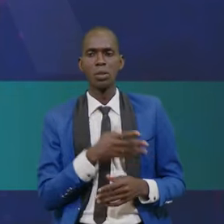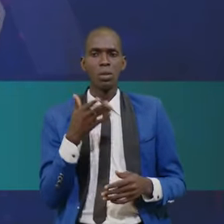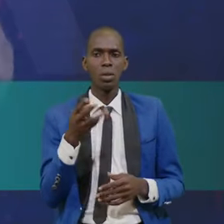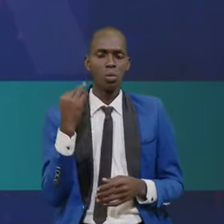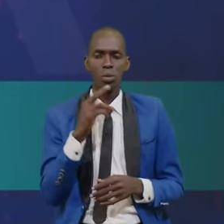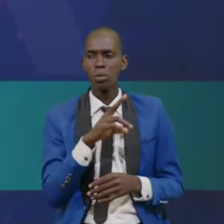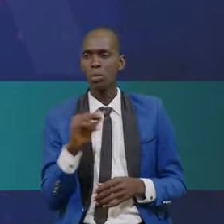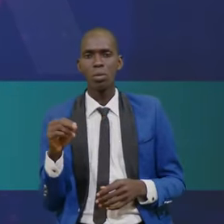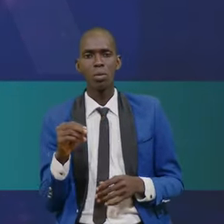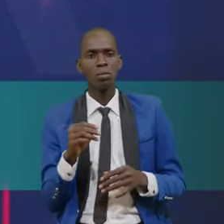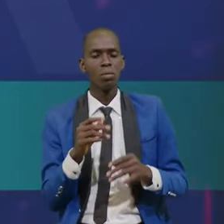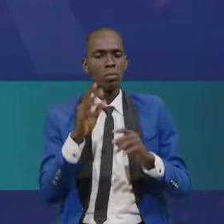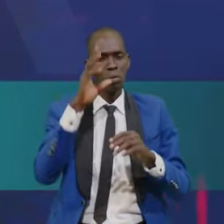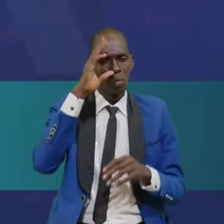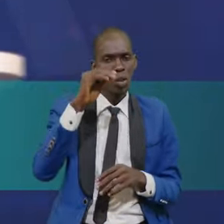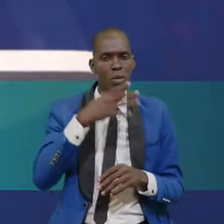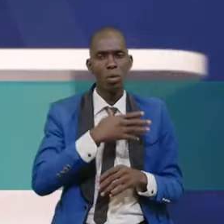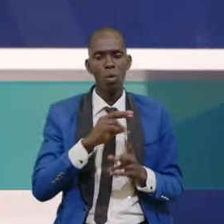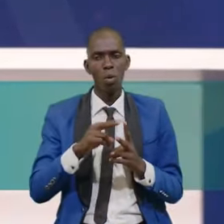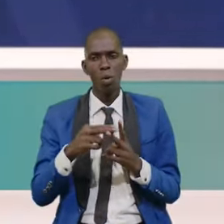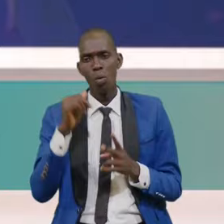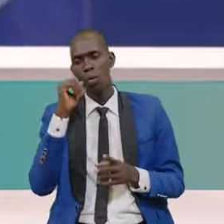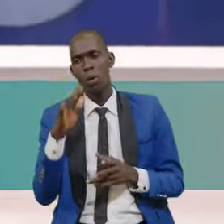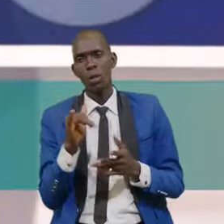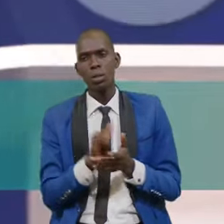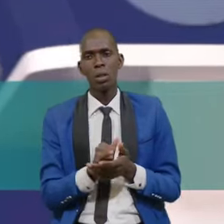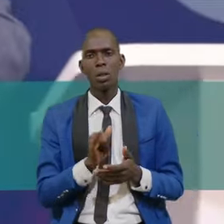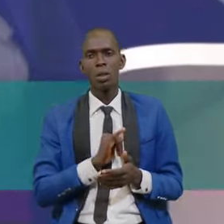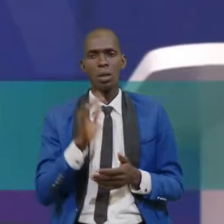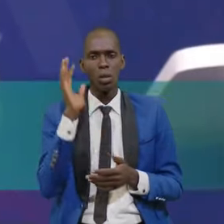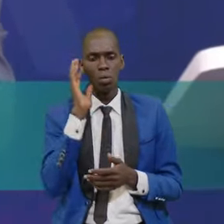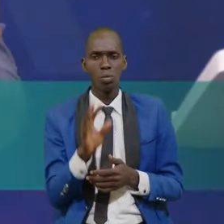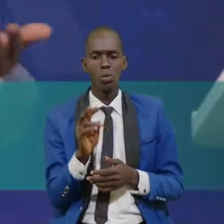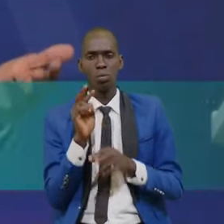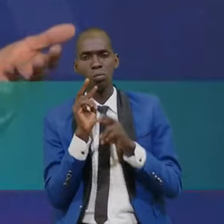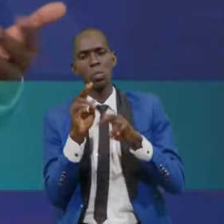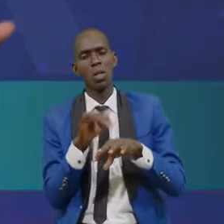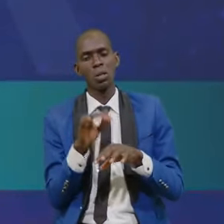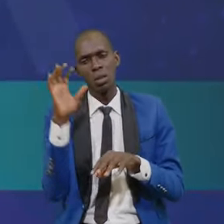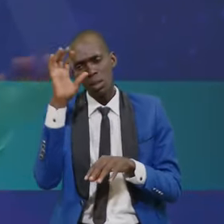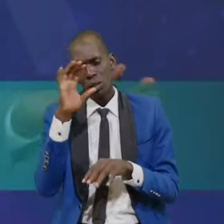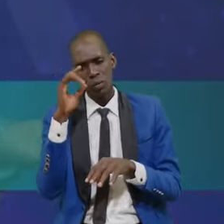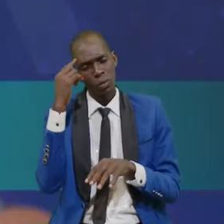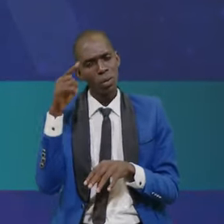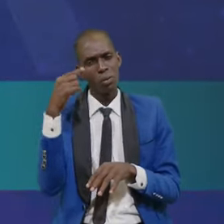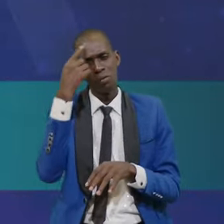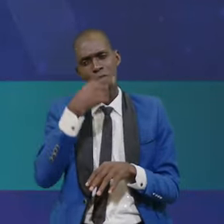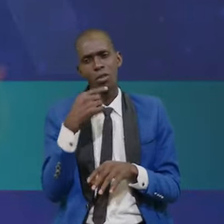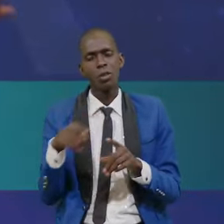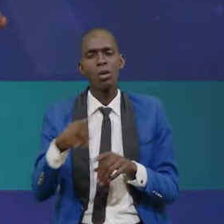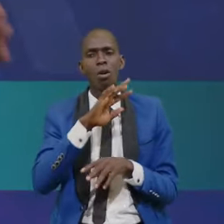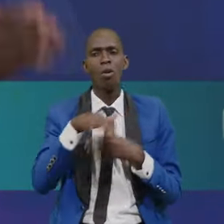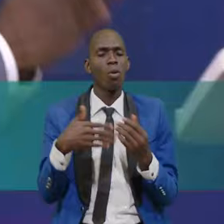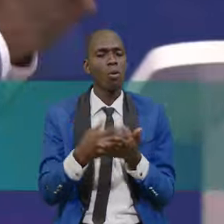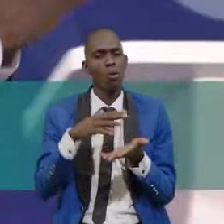woman, that I would see the face. They were all my students, and they were all the people that came to learn from